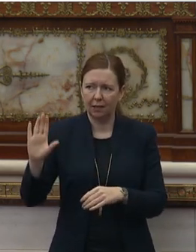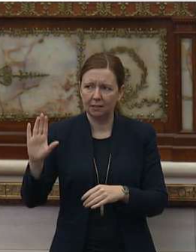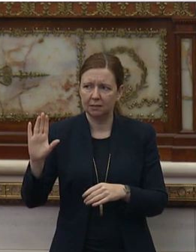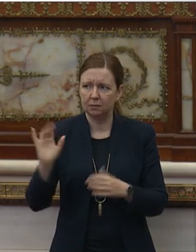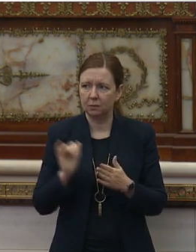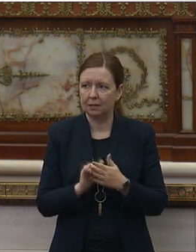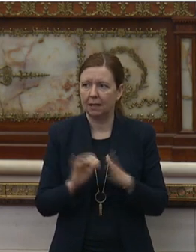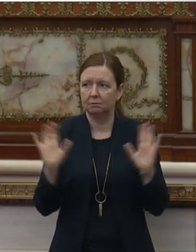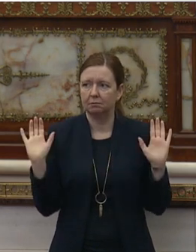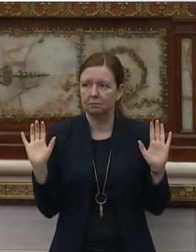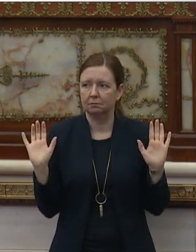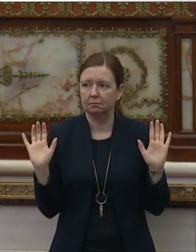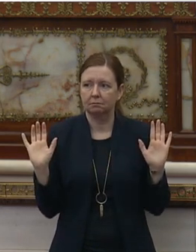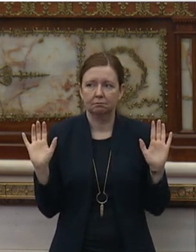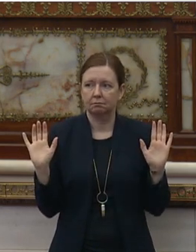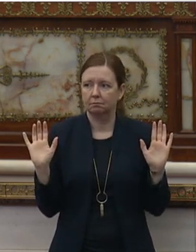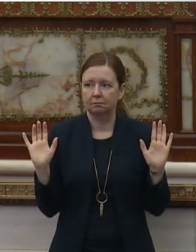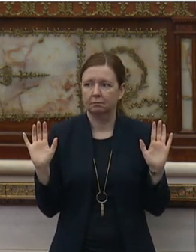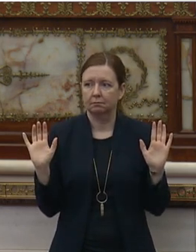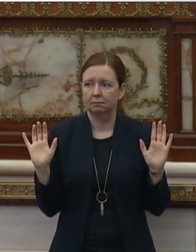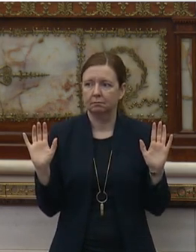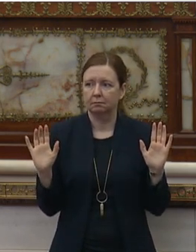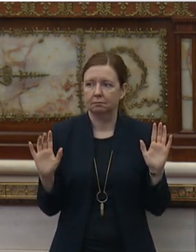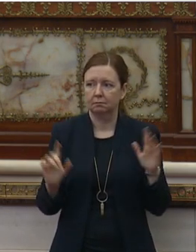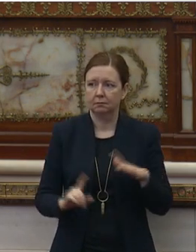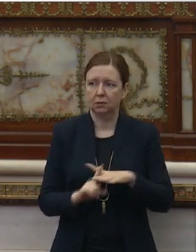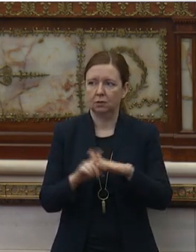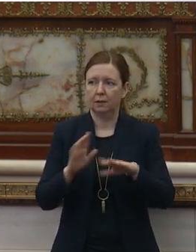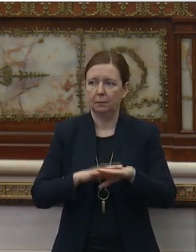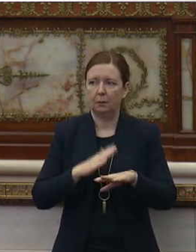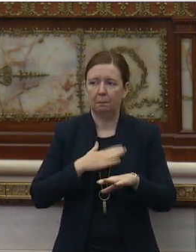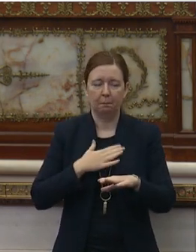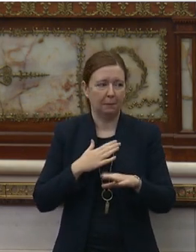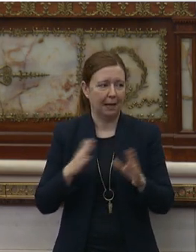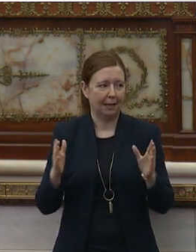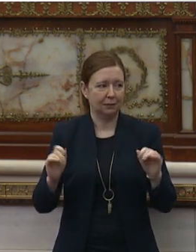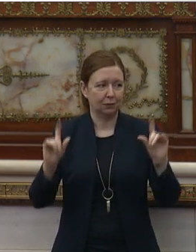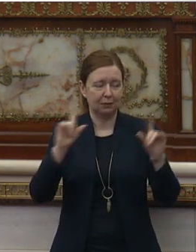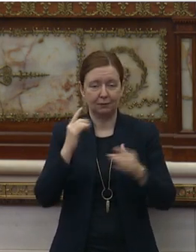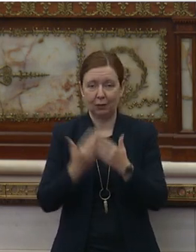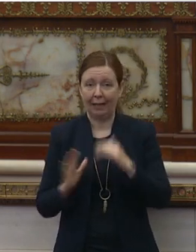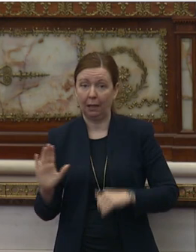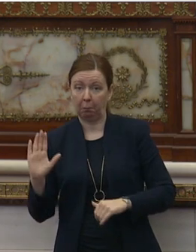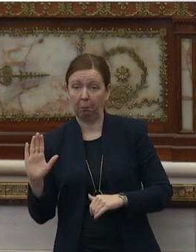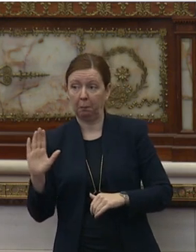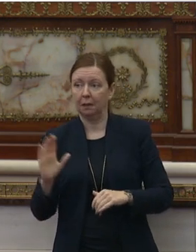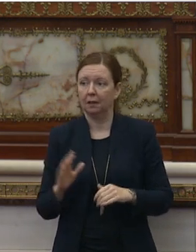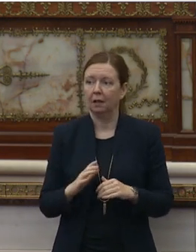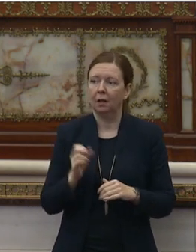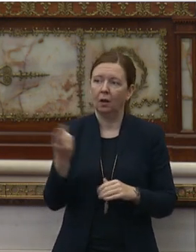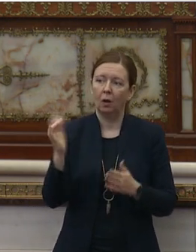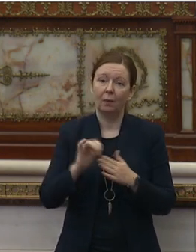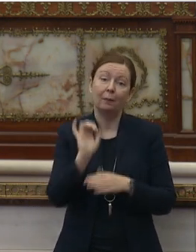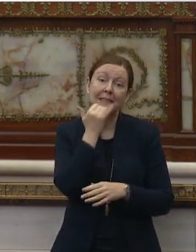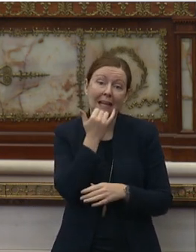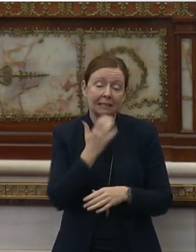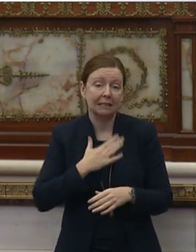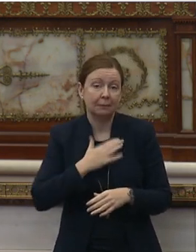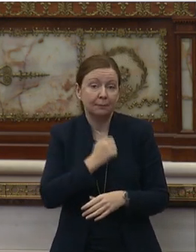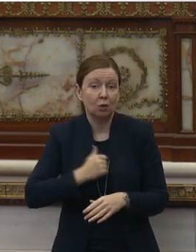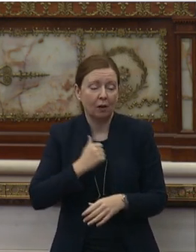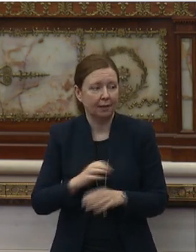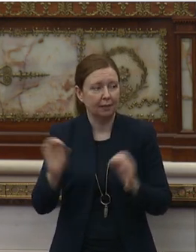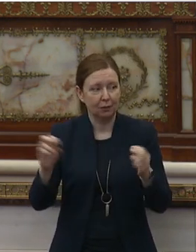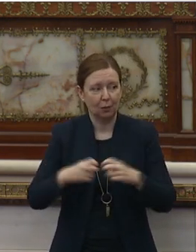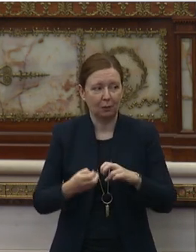or is that? All right, it's just showing up on my screen. I have a little hand up. Okay, cool. All right. Oh, that's an accident. Sorry. All right, no